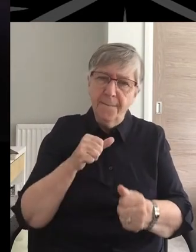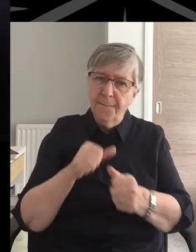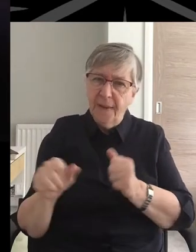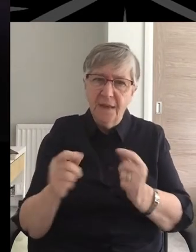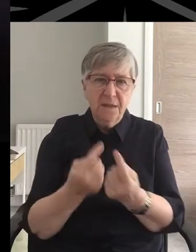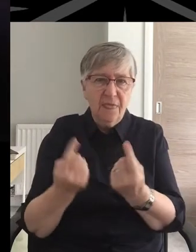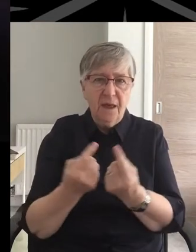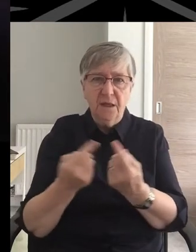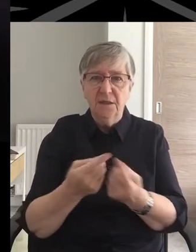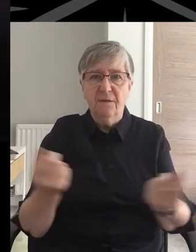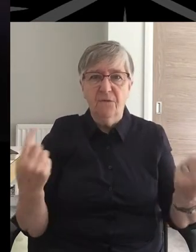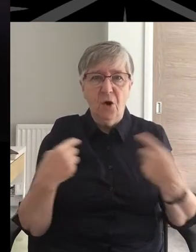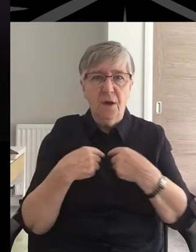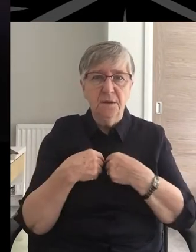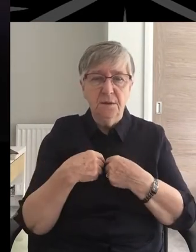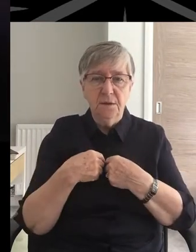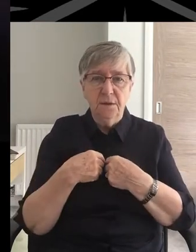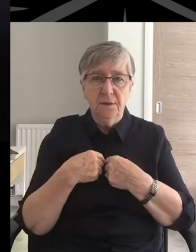us.